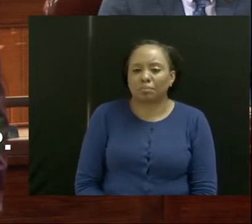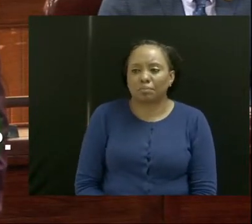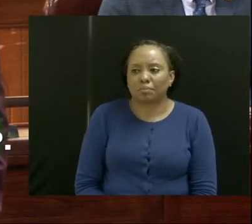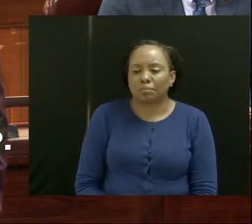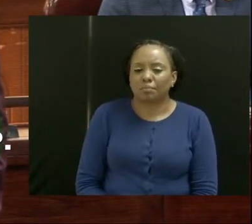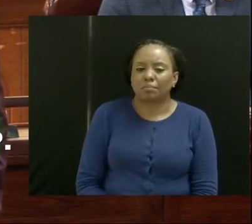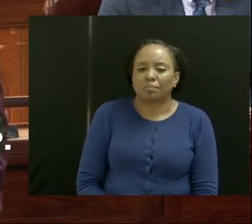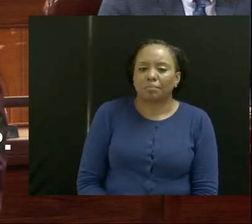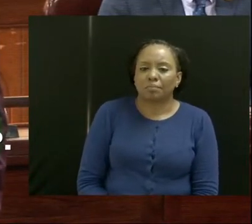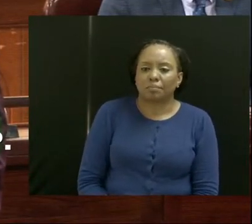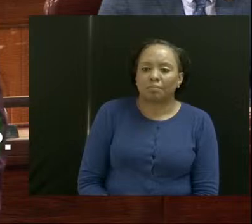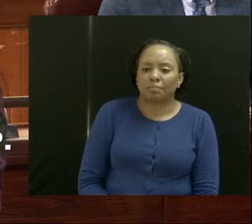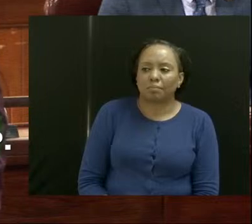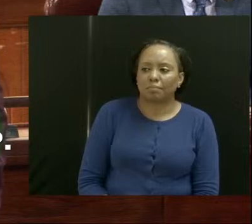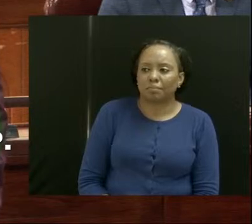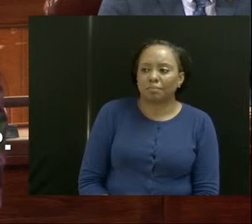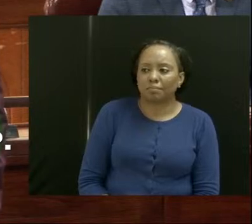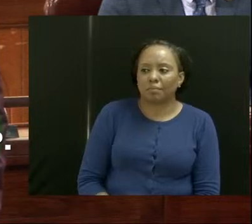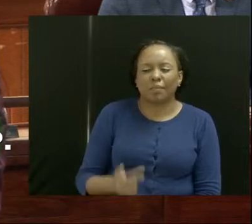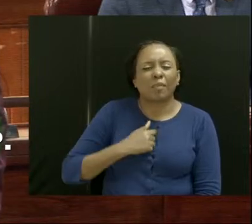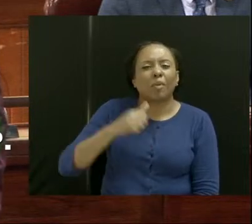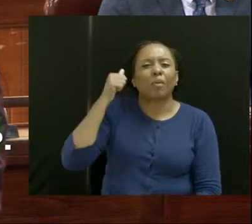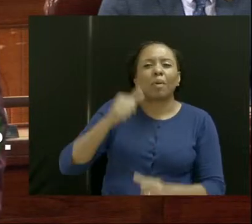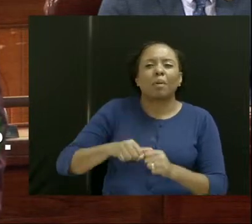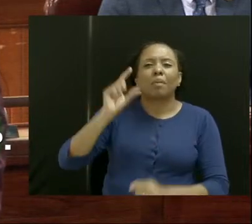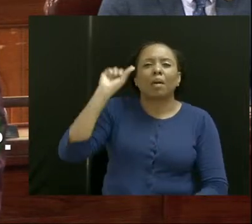touting very loudly,